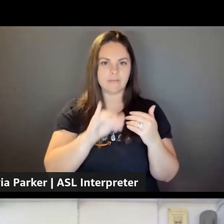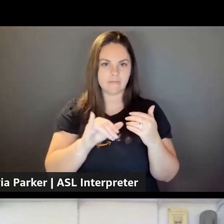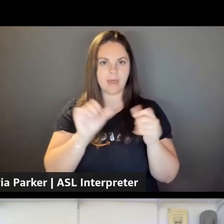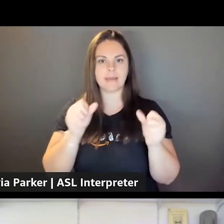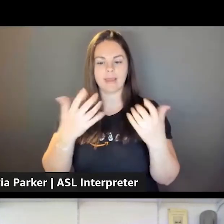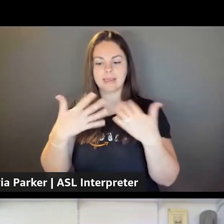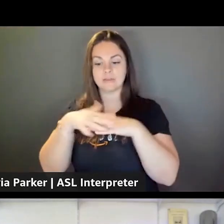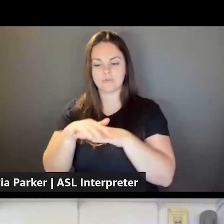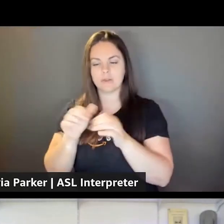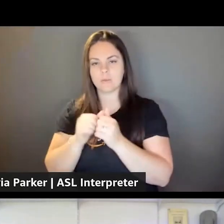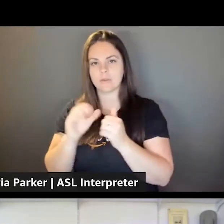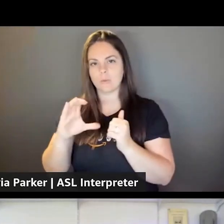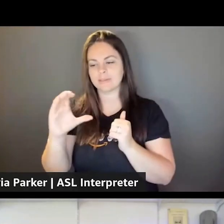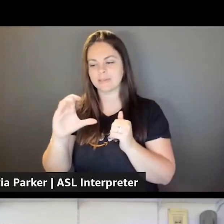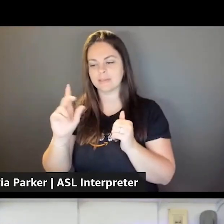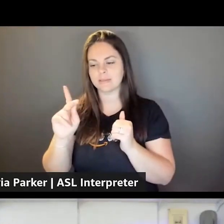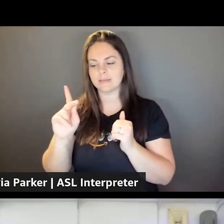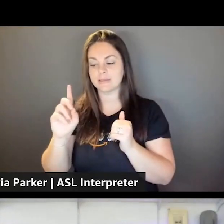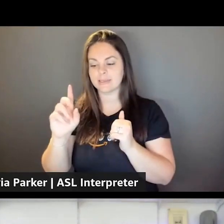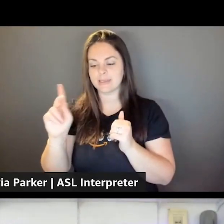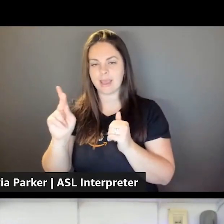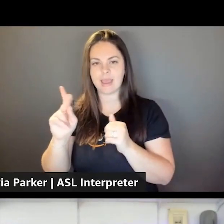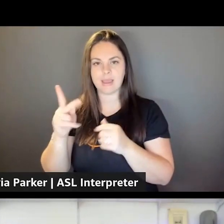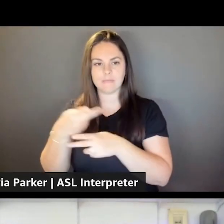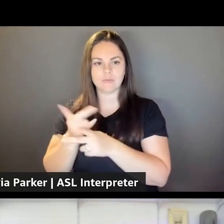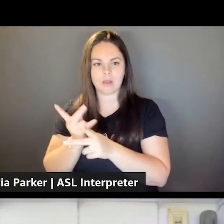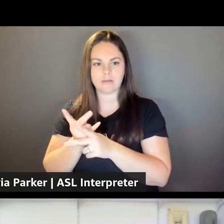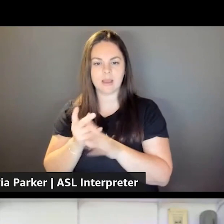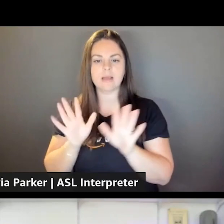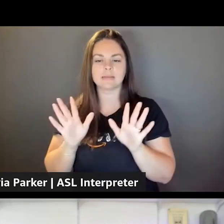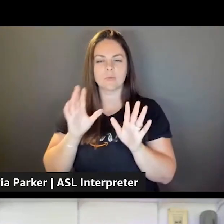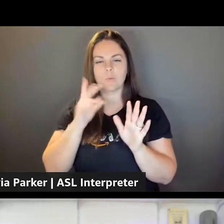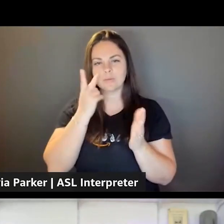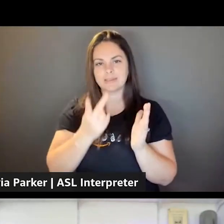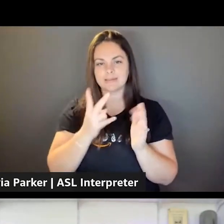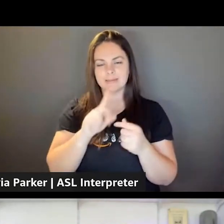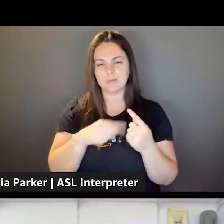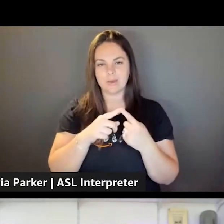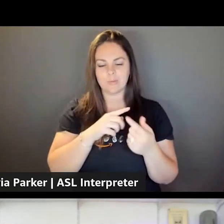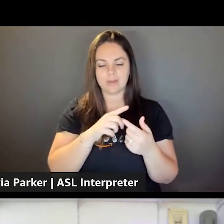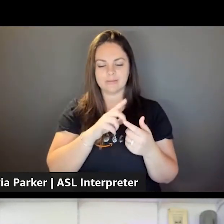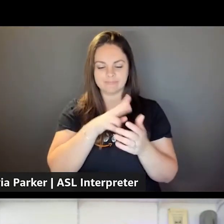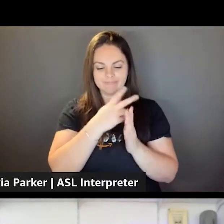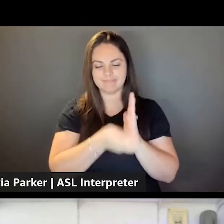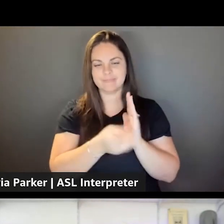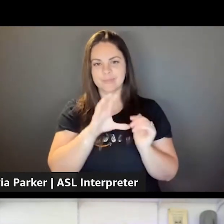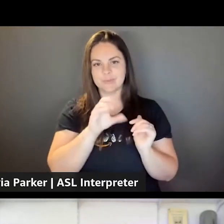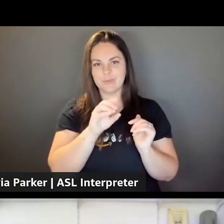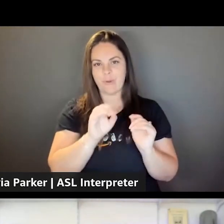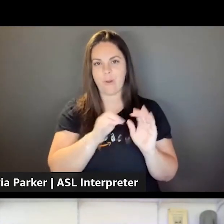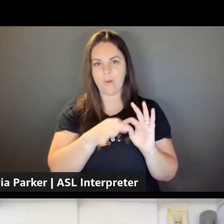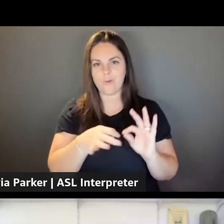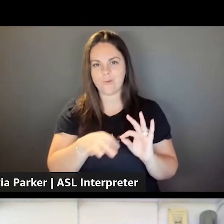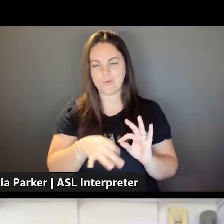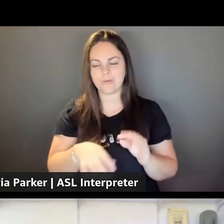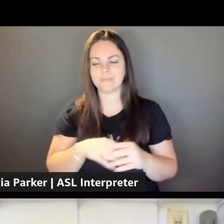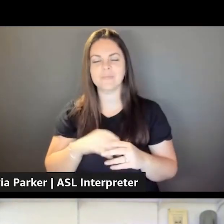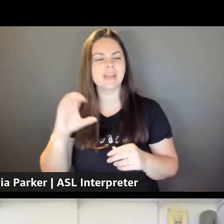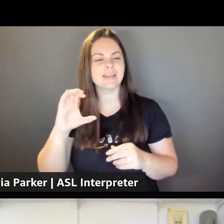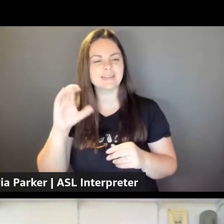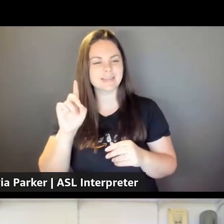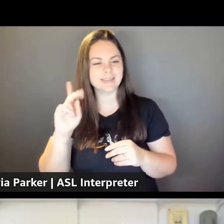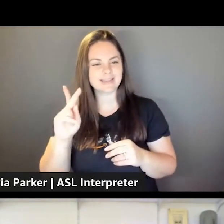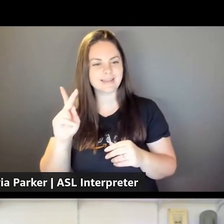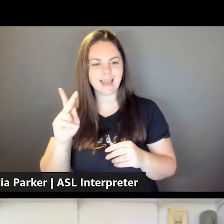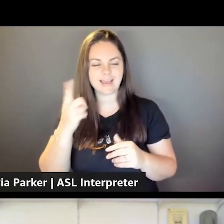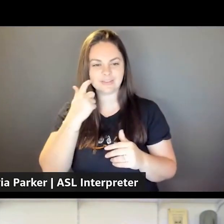like when we get into the code. And all CDK is just a lot of